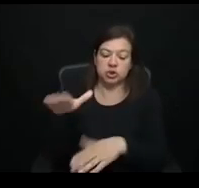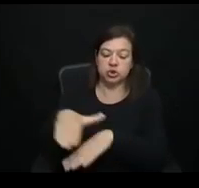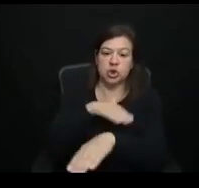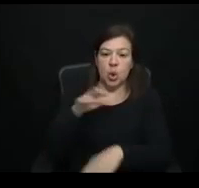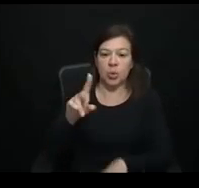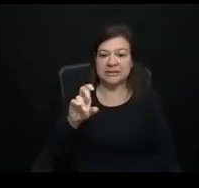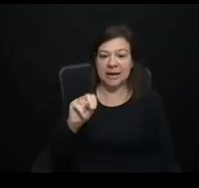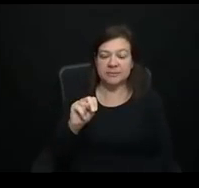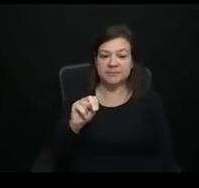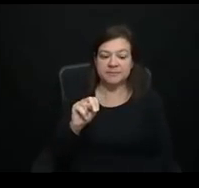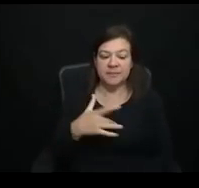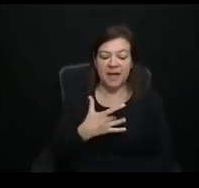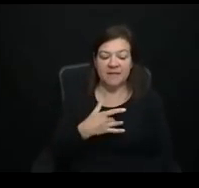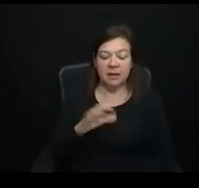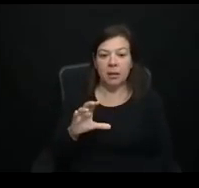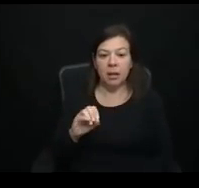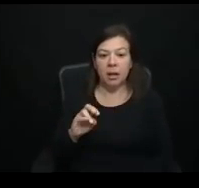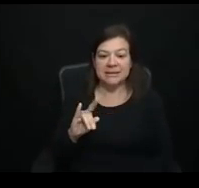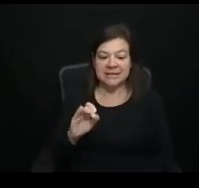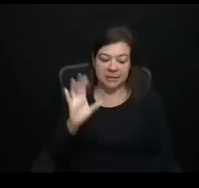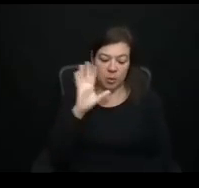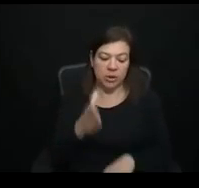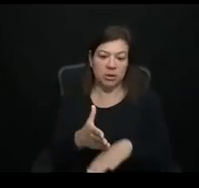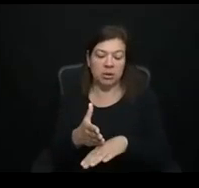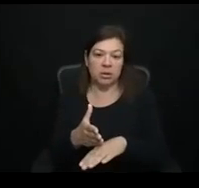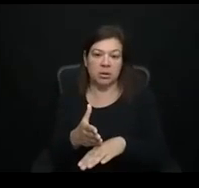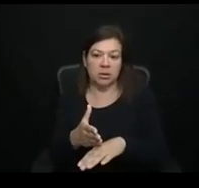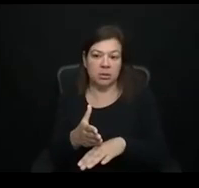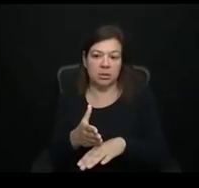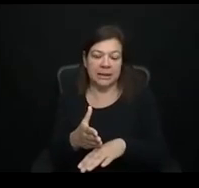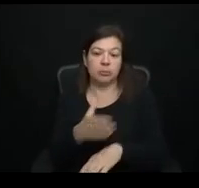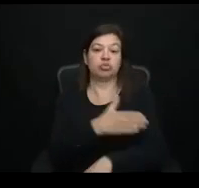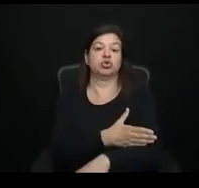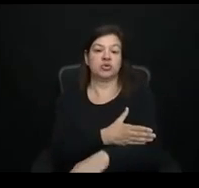that containment will be increased across that south end in the coming days.